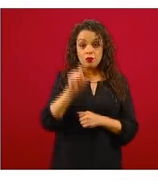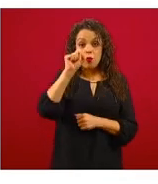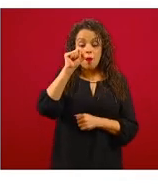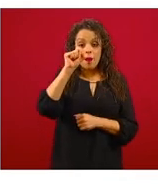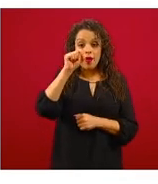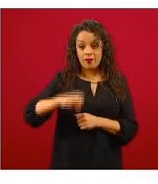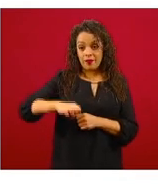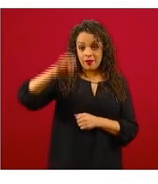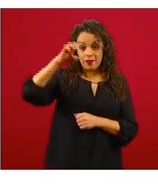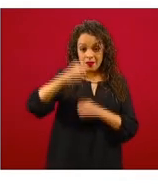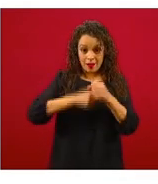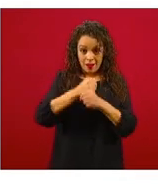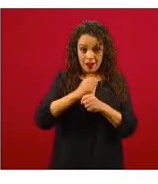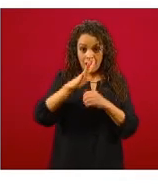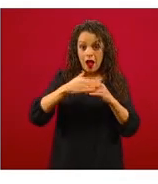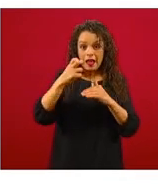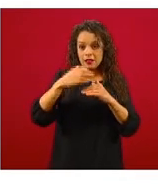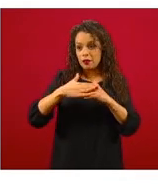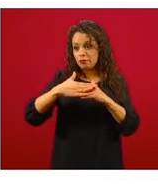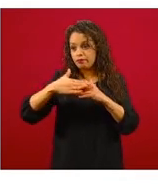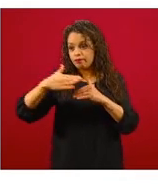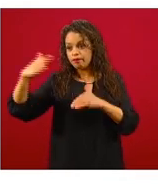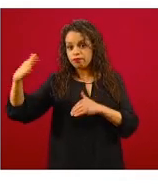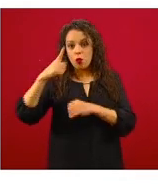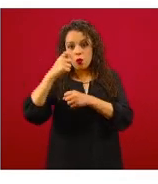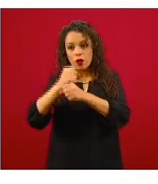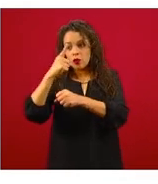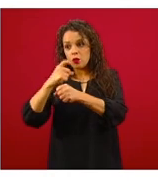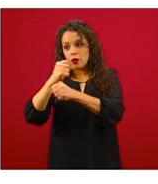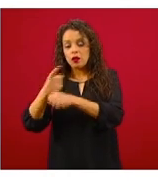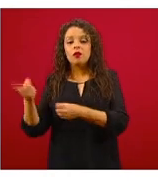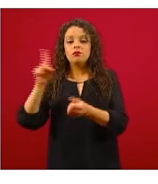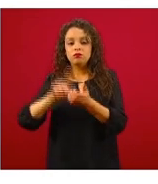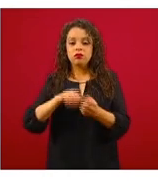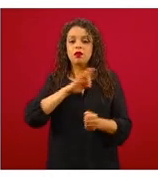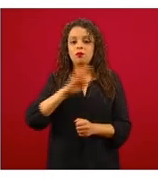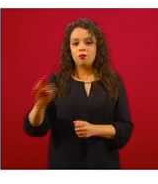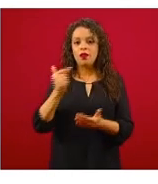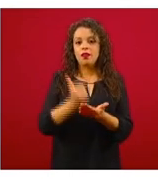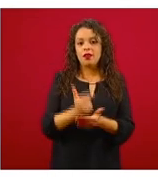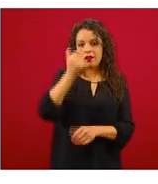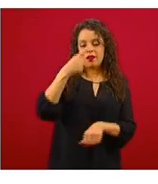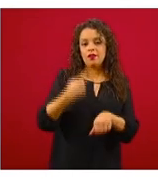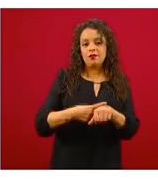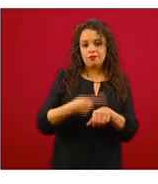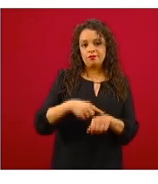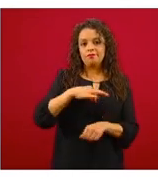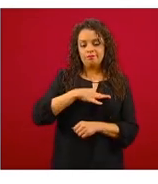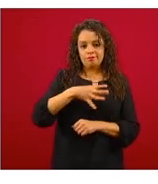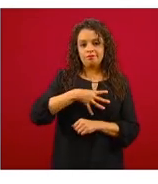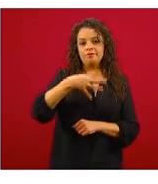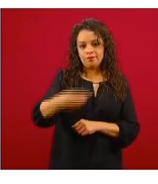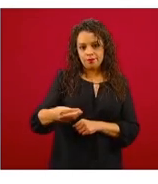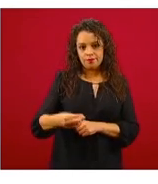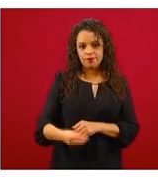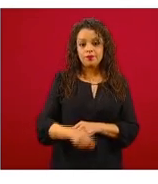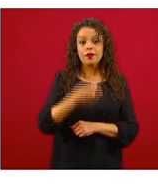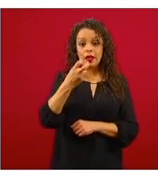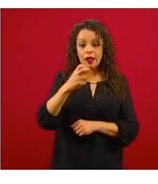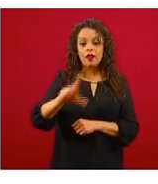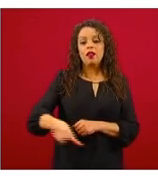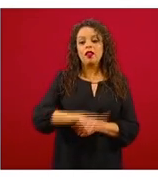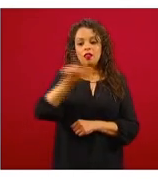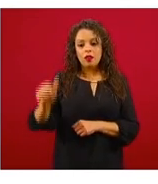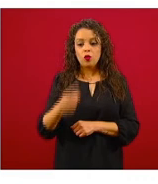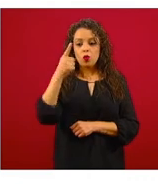increasing 7% your risk of acquiring a serious version of COVID and getting infected. And obesity